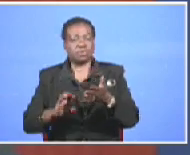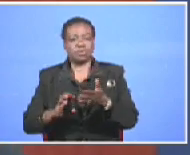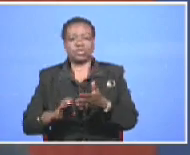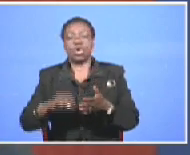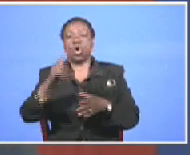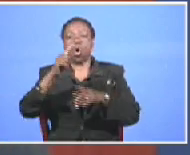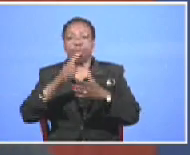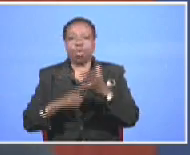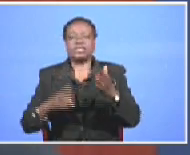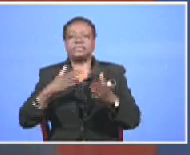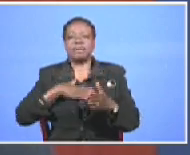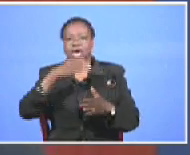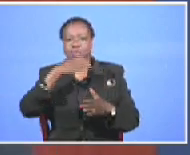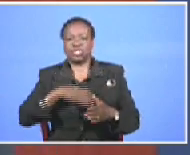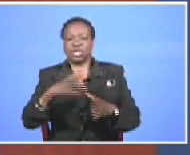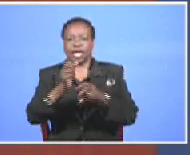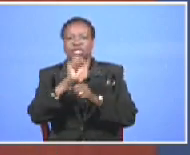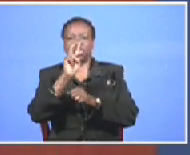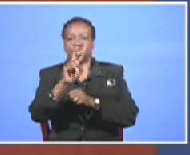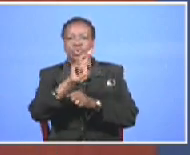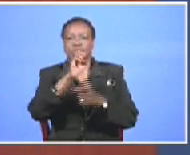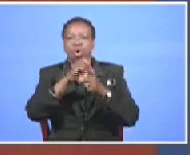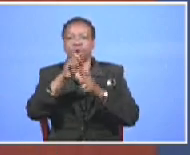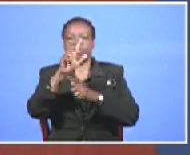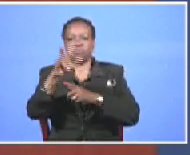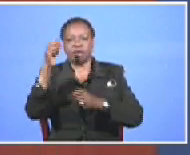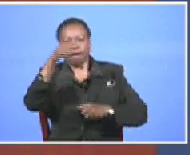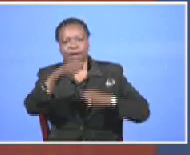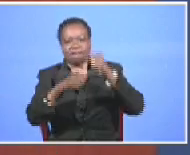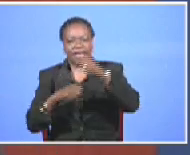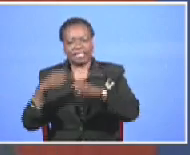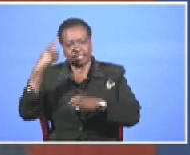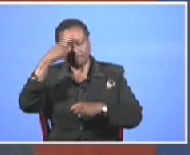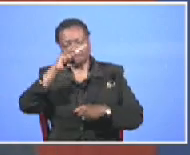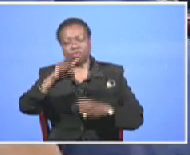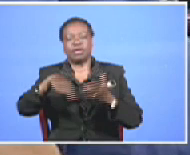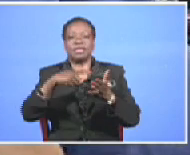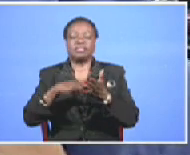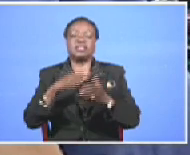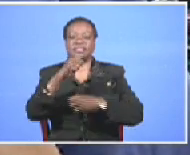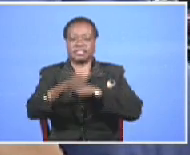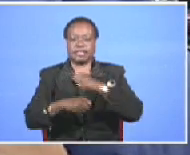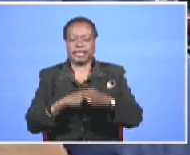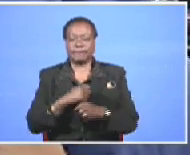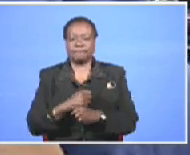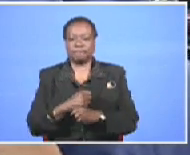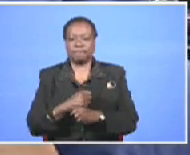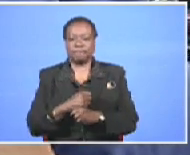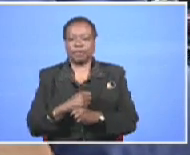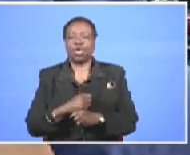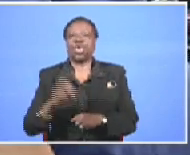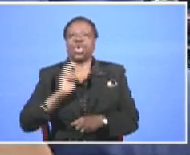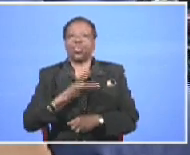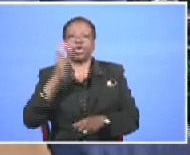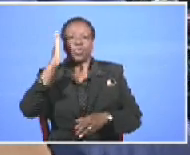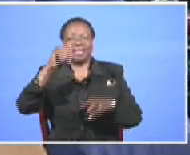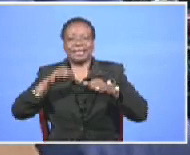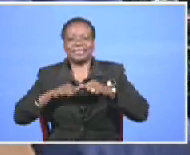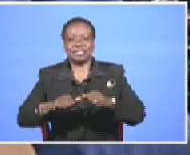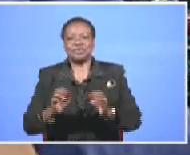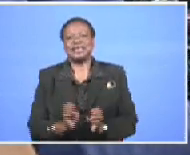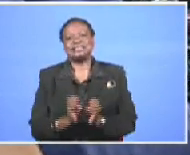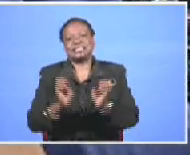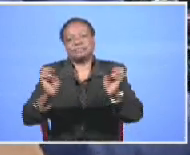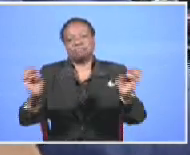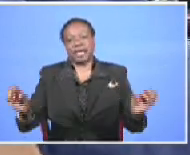my wish is to get at least 2 or 3 fights for this year, and I think we could see boxing resurge in the Bahamas. We continue to expand into the Family